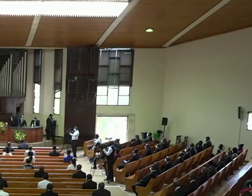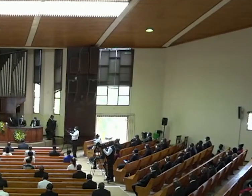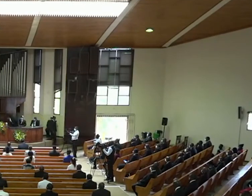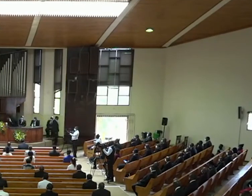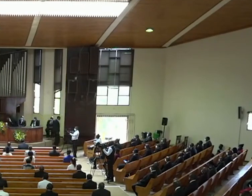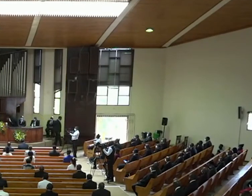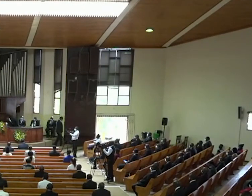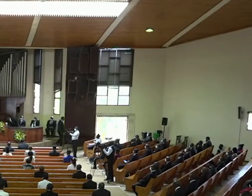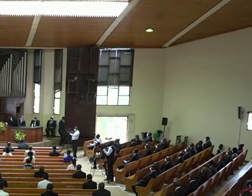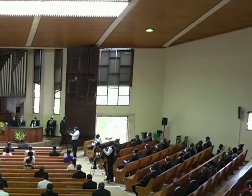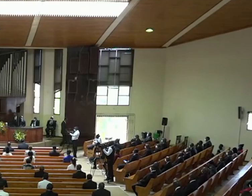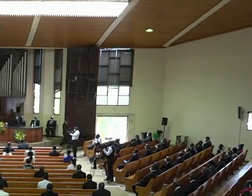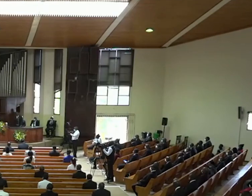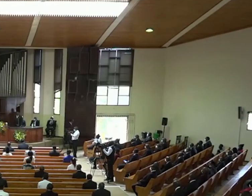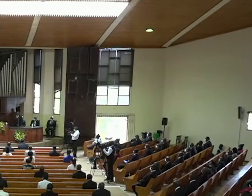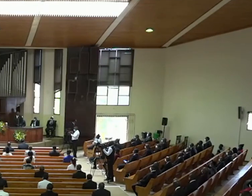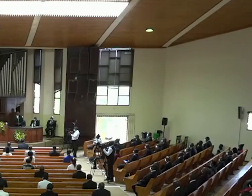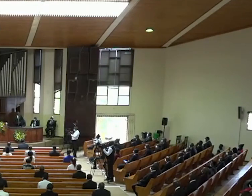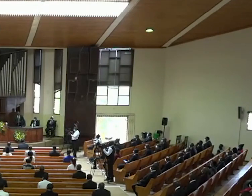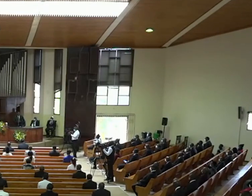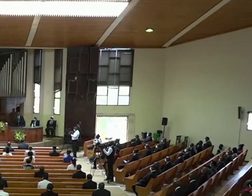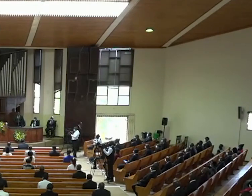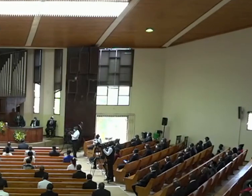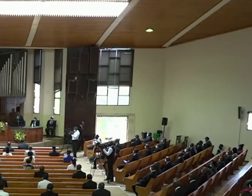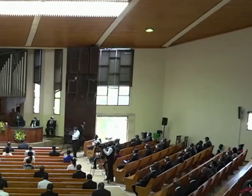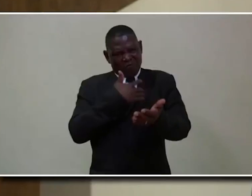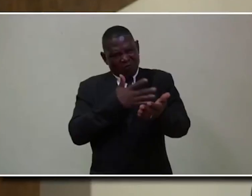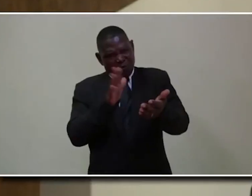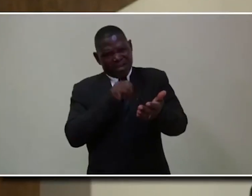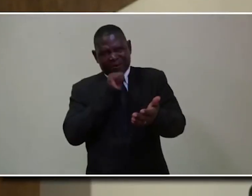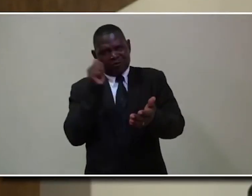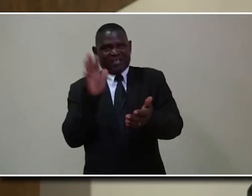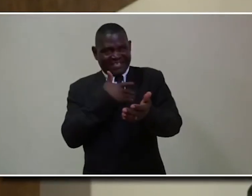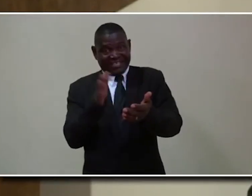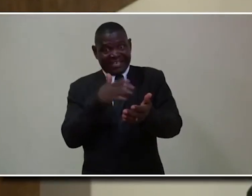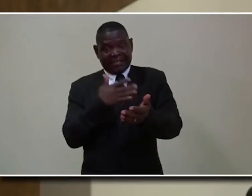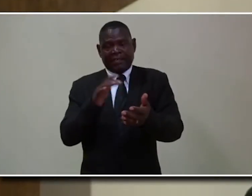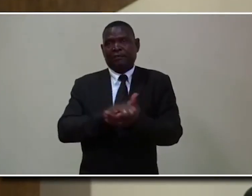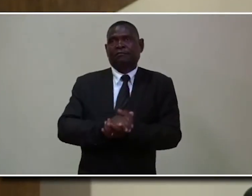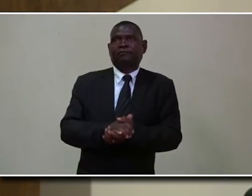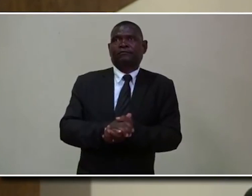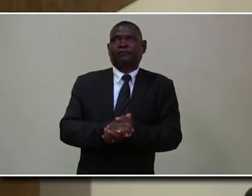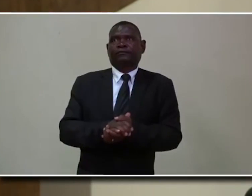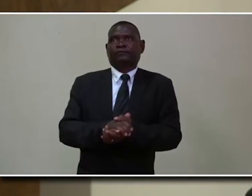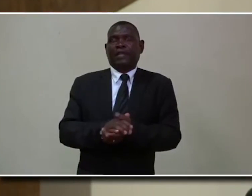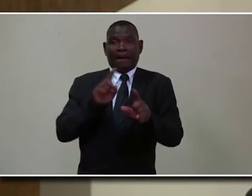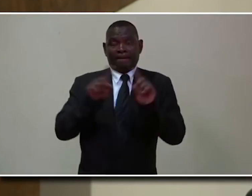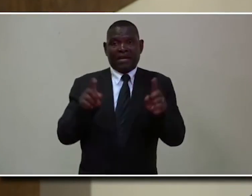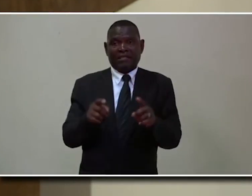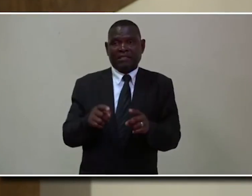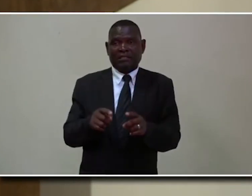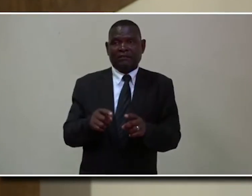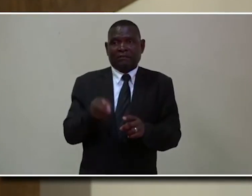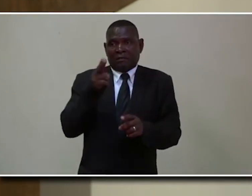On account of time, the choir will not sing. Kamba kanthawi oimba sazaimba. But from Harare in